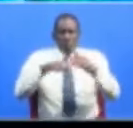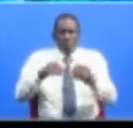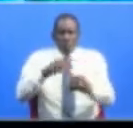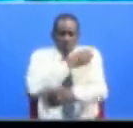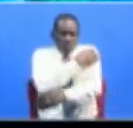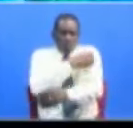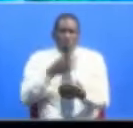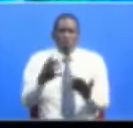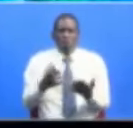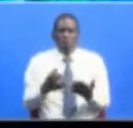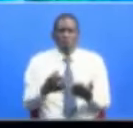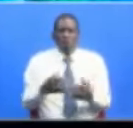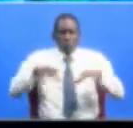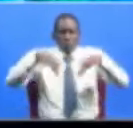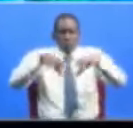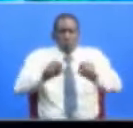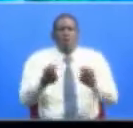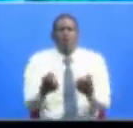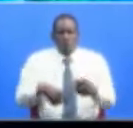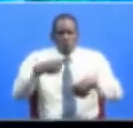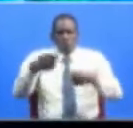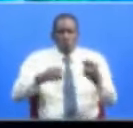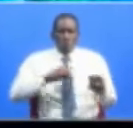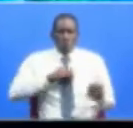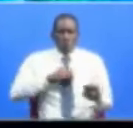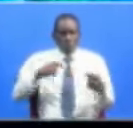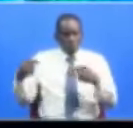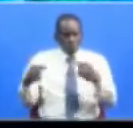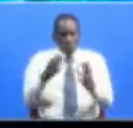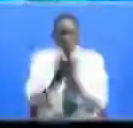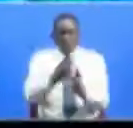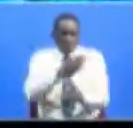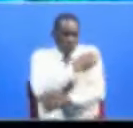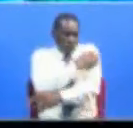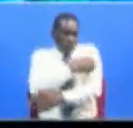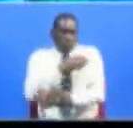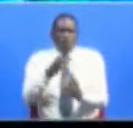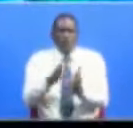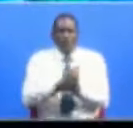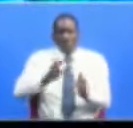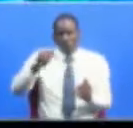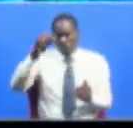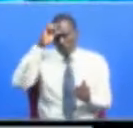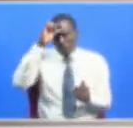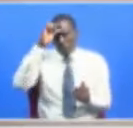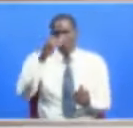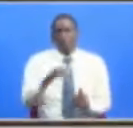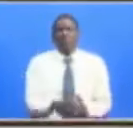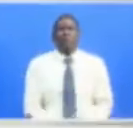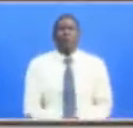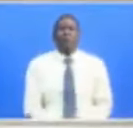the hostile takeover in the ongoing ownership battle between the hospital and the county government.